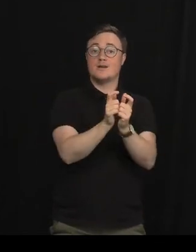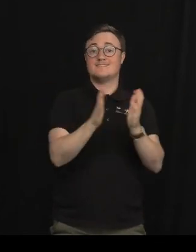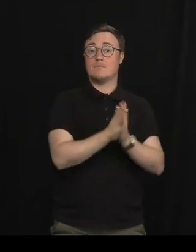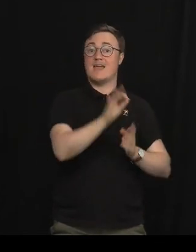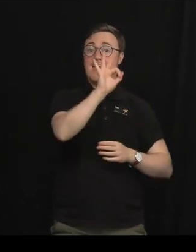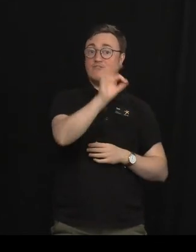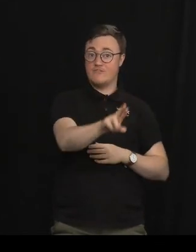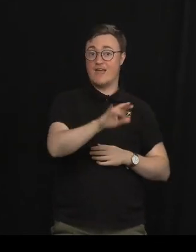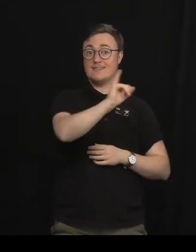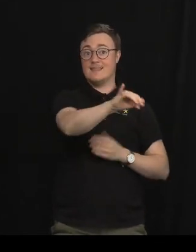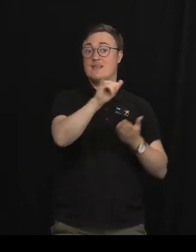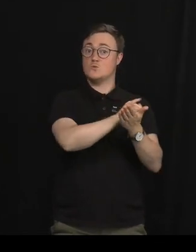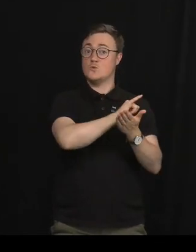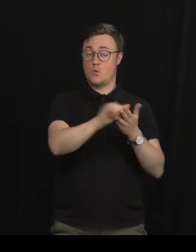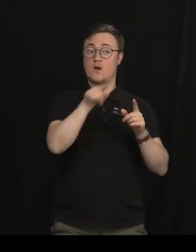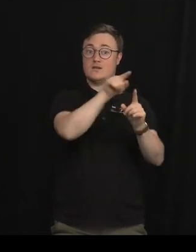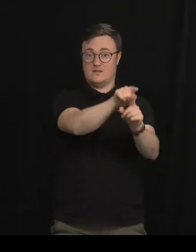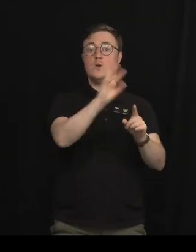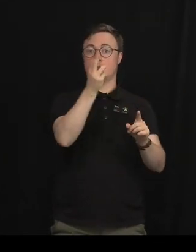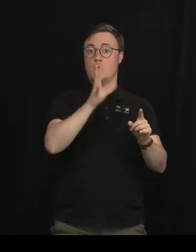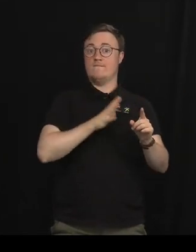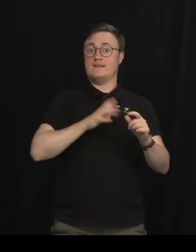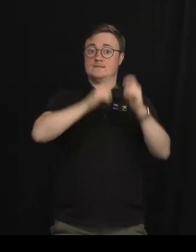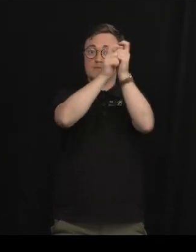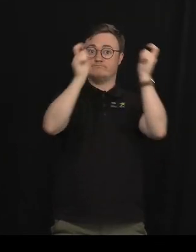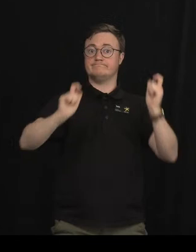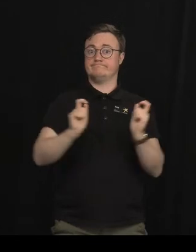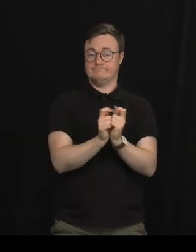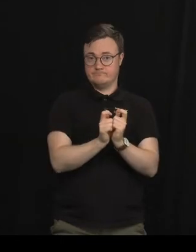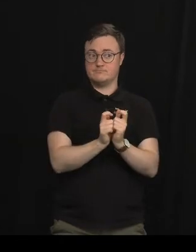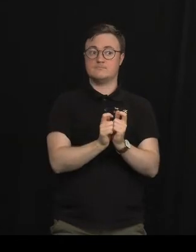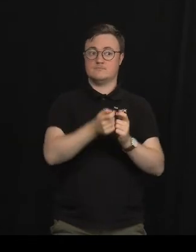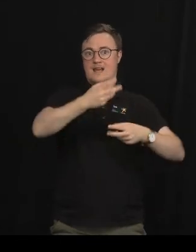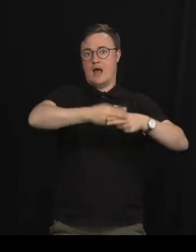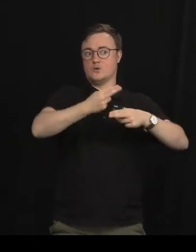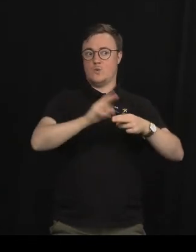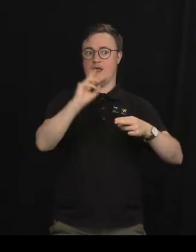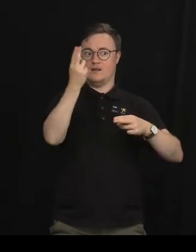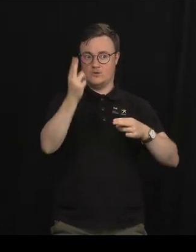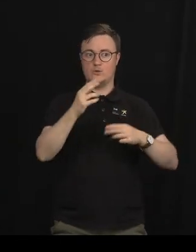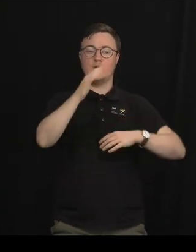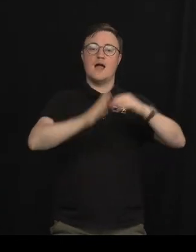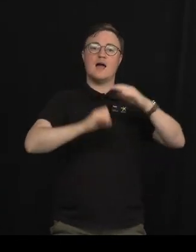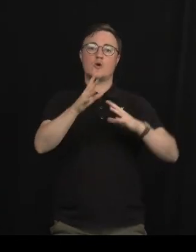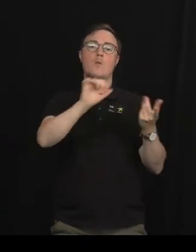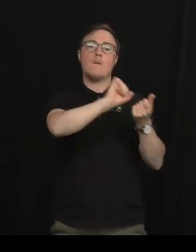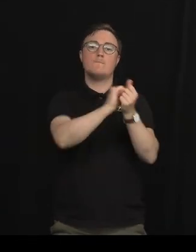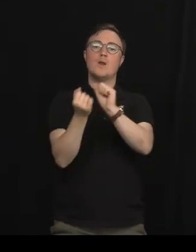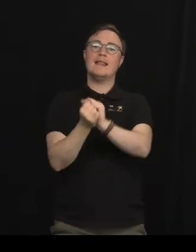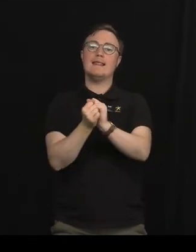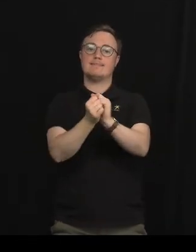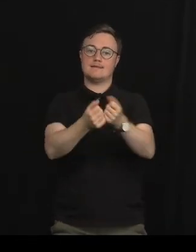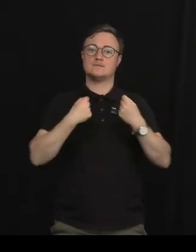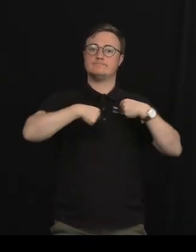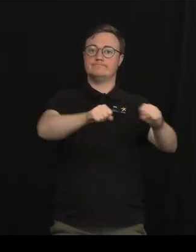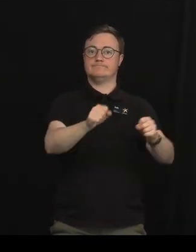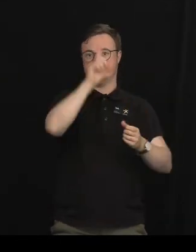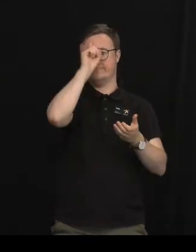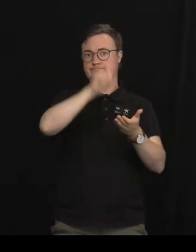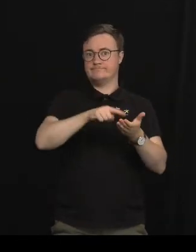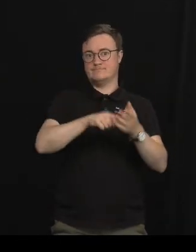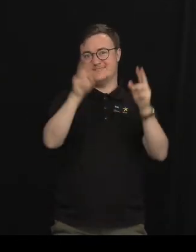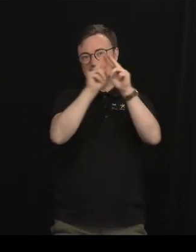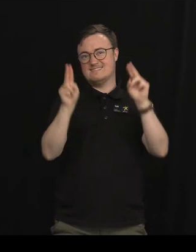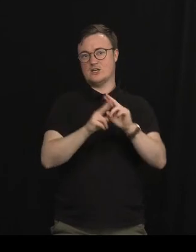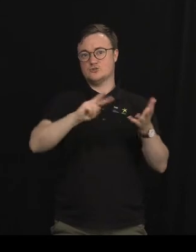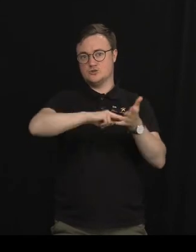Assembly. There is a resolution on the table now to call for the highest possible level of political commitment for a reform agenda of the international system,